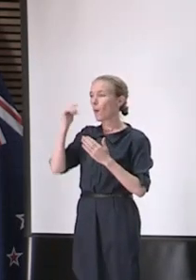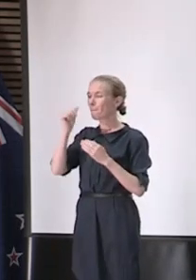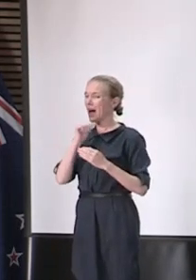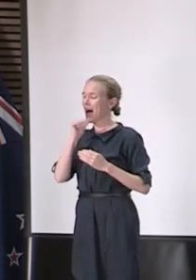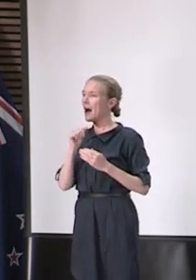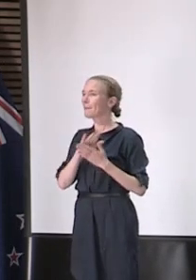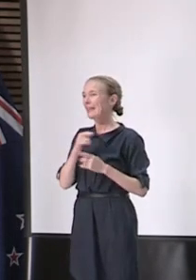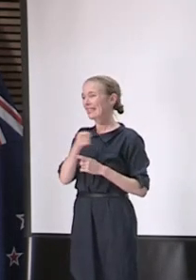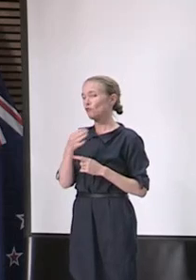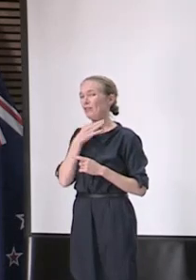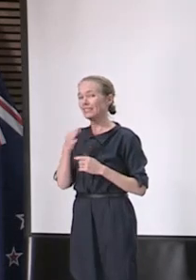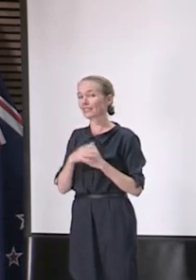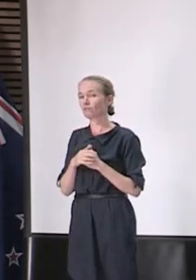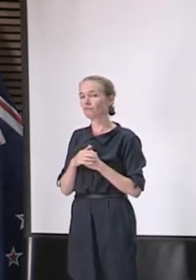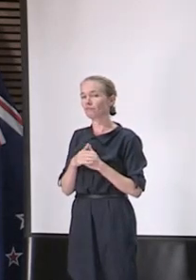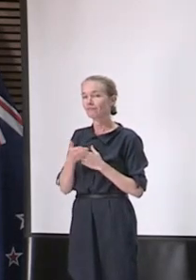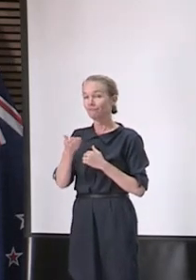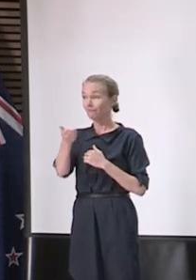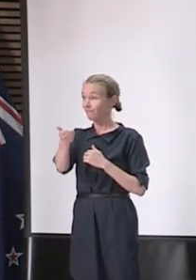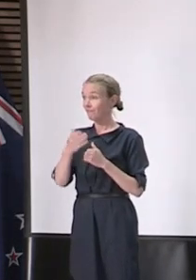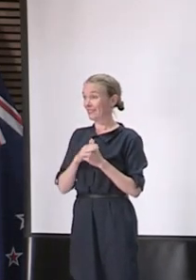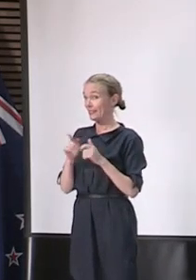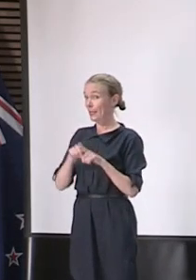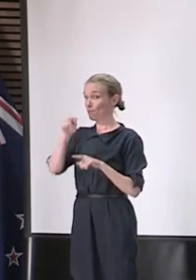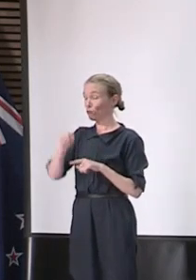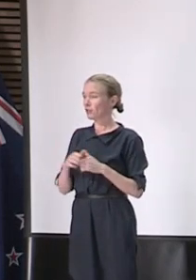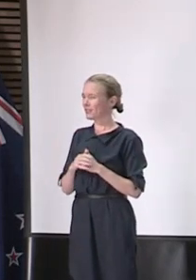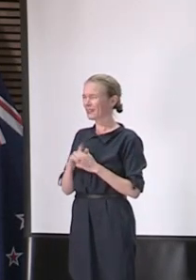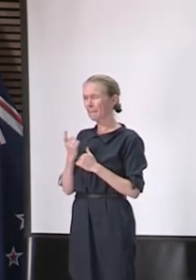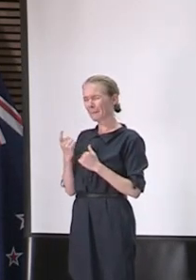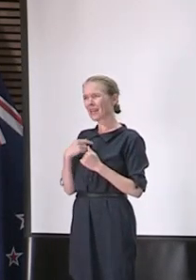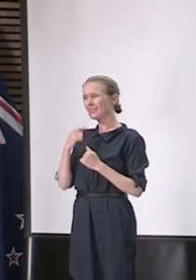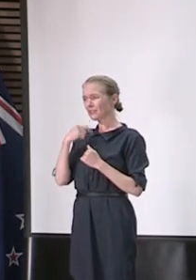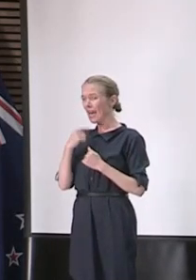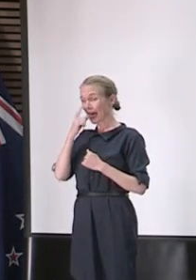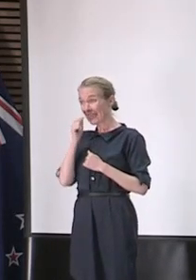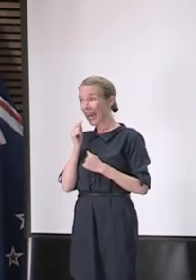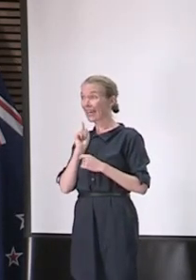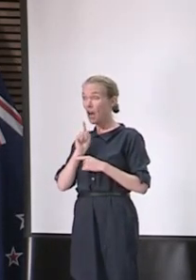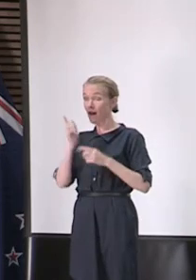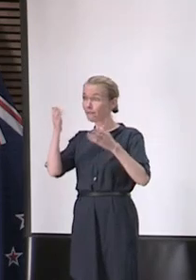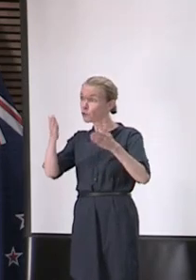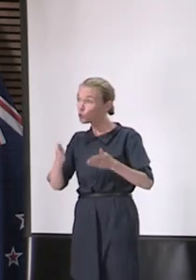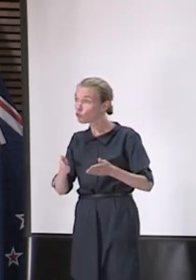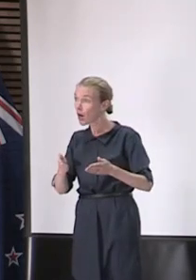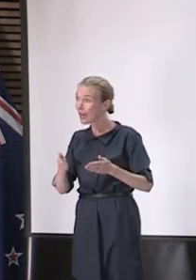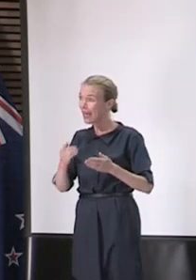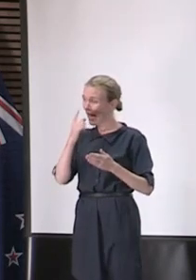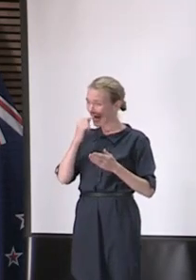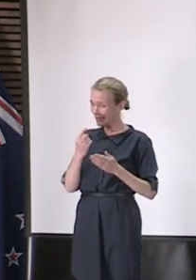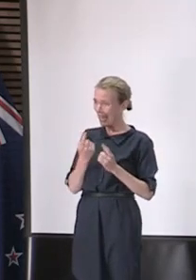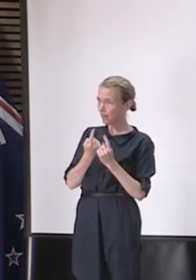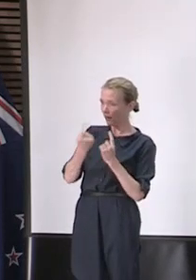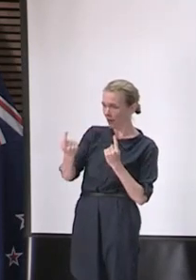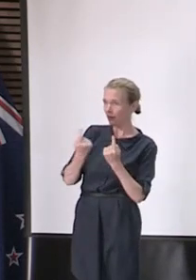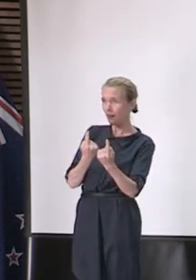at funerals as well, and they've waited until level two. Some of the bodies and morgues waiting until level two to be